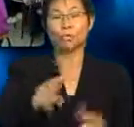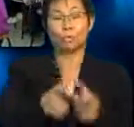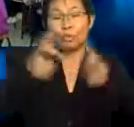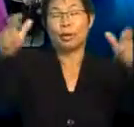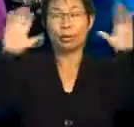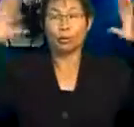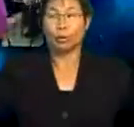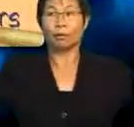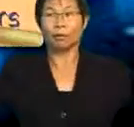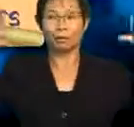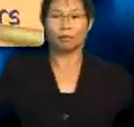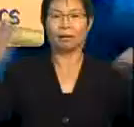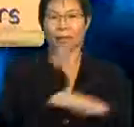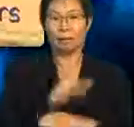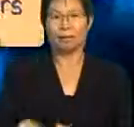2 big ears.